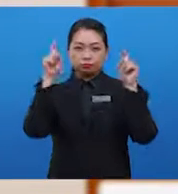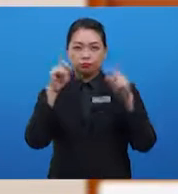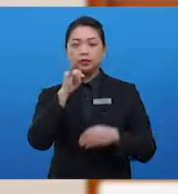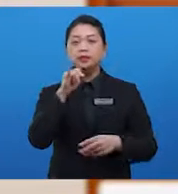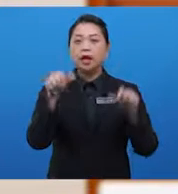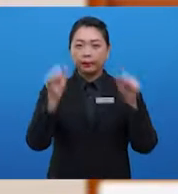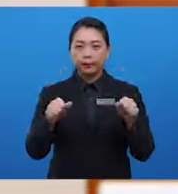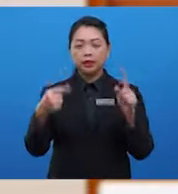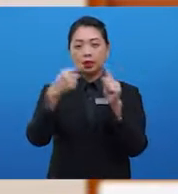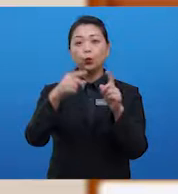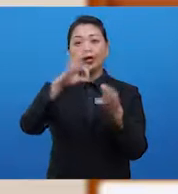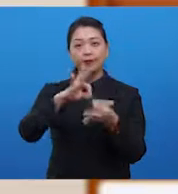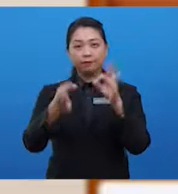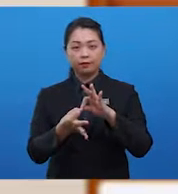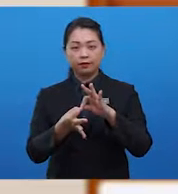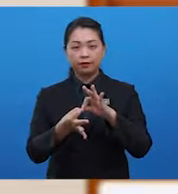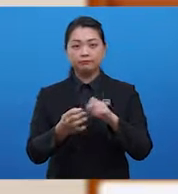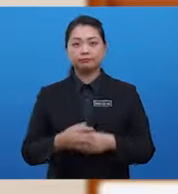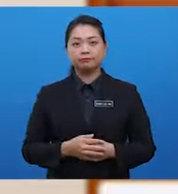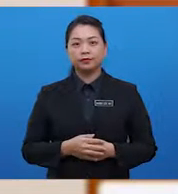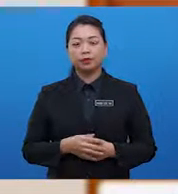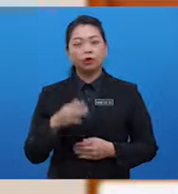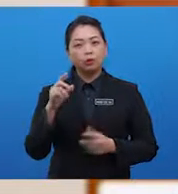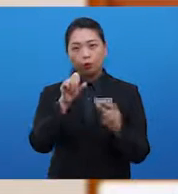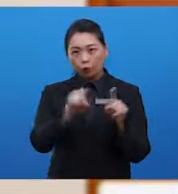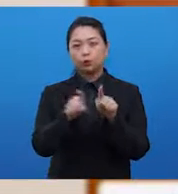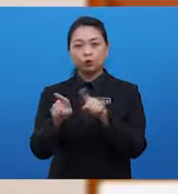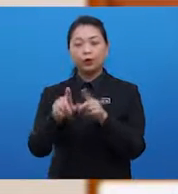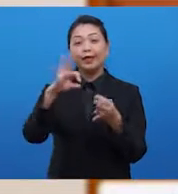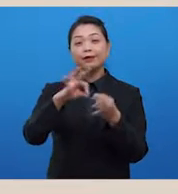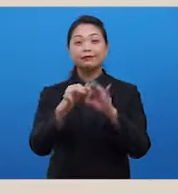the ability to infer, or also known as inferring.